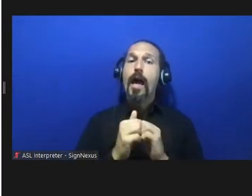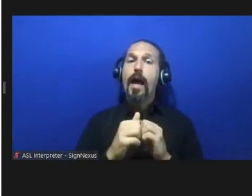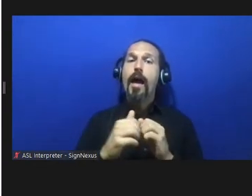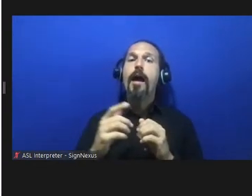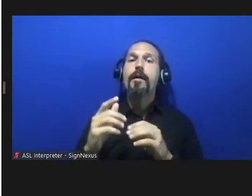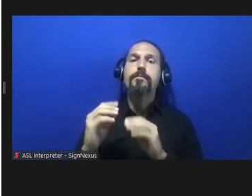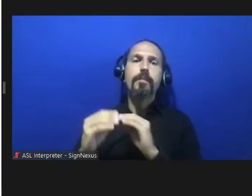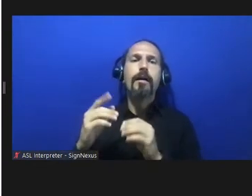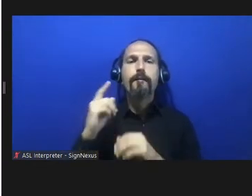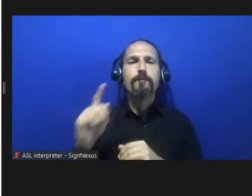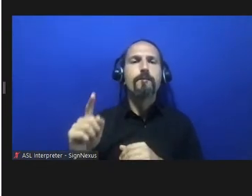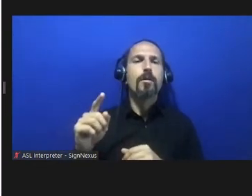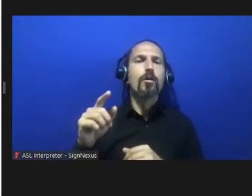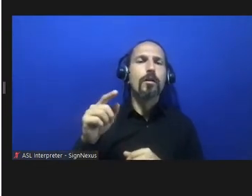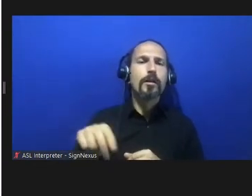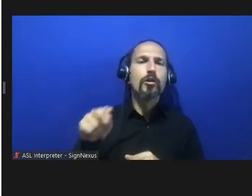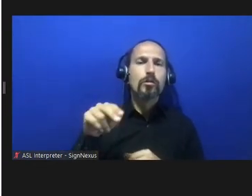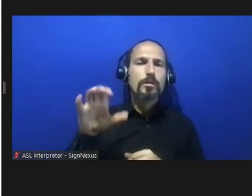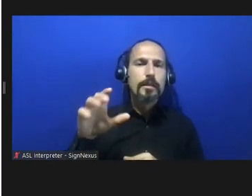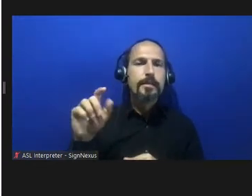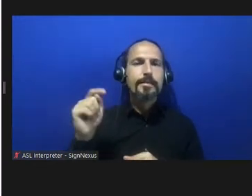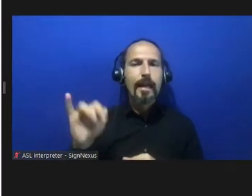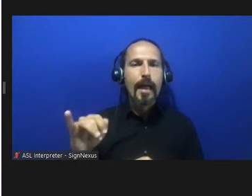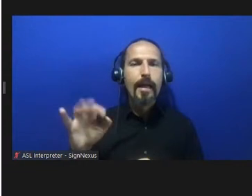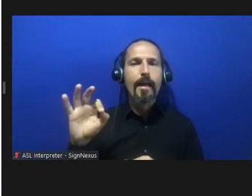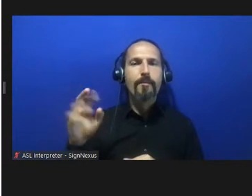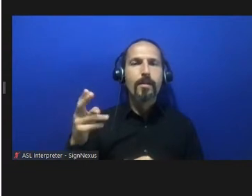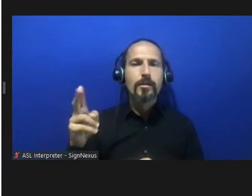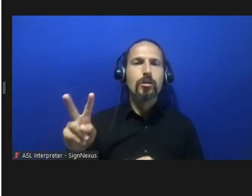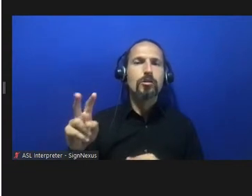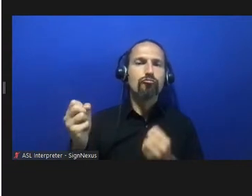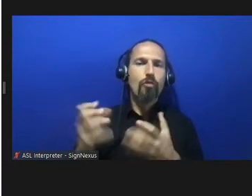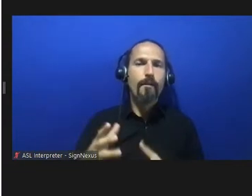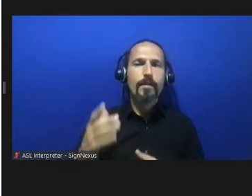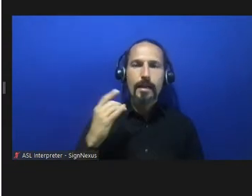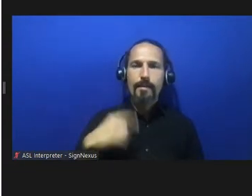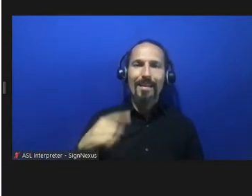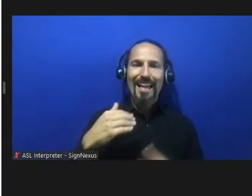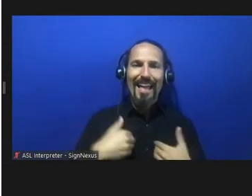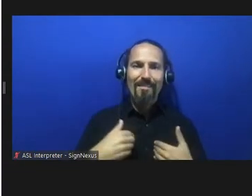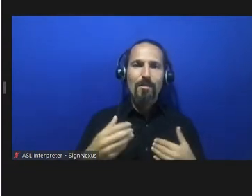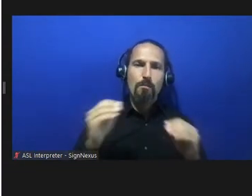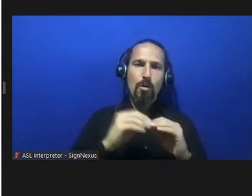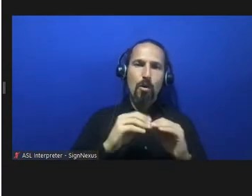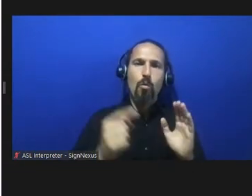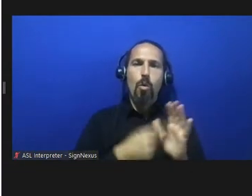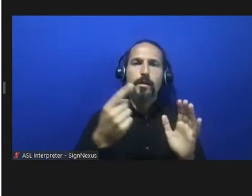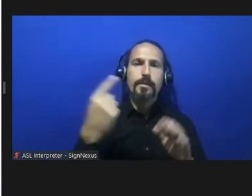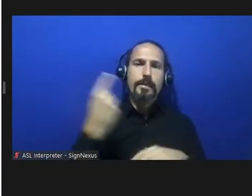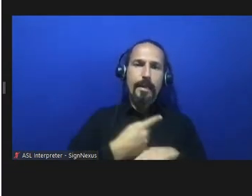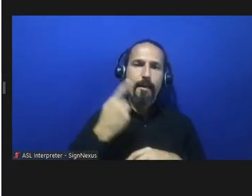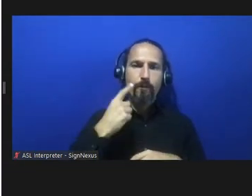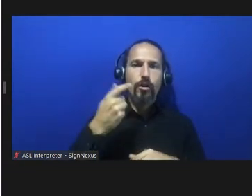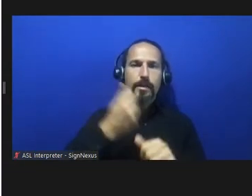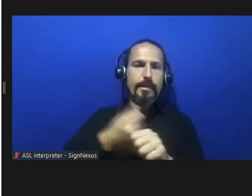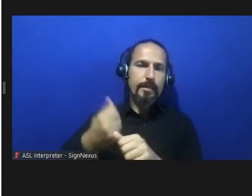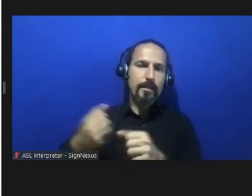city taxi and fhv drivers if a tolling scenario is implemented with tolls of more than once per day for their vehicles